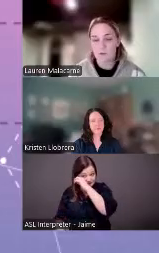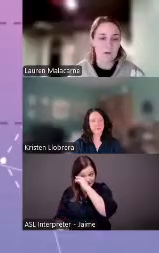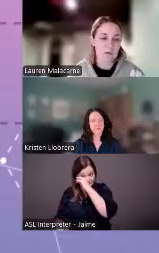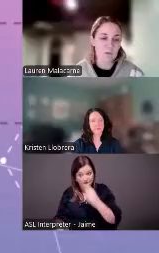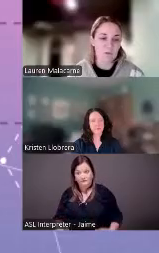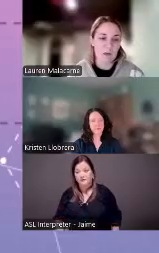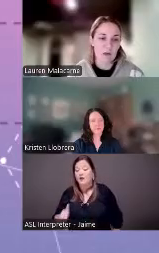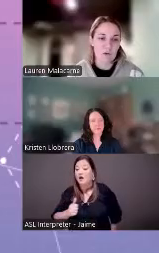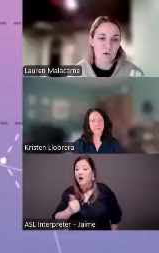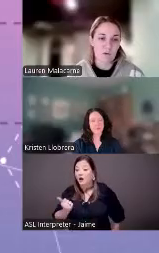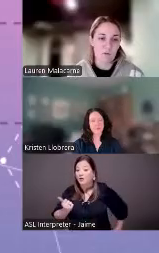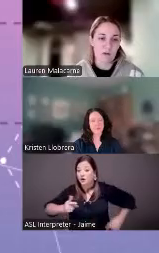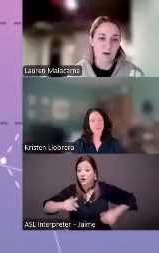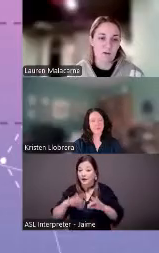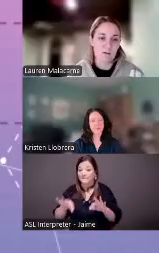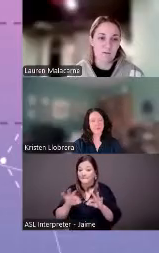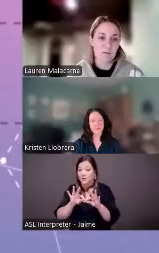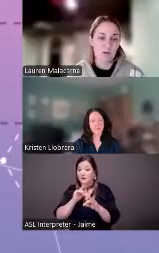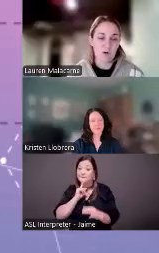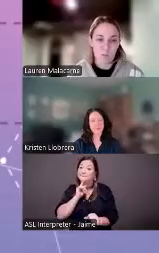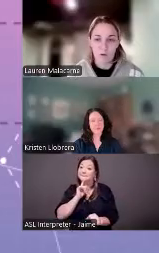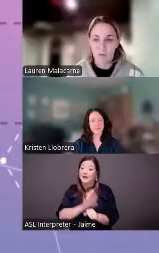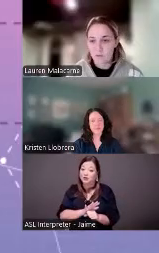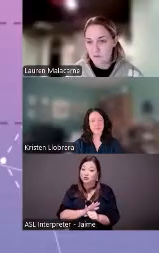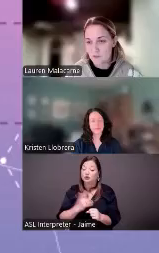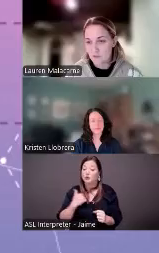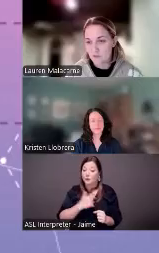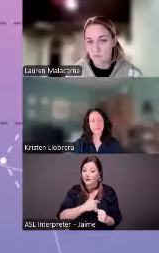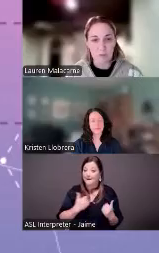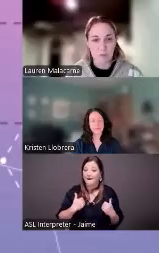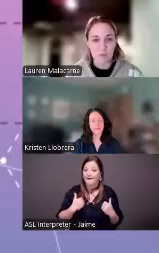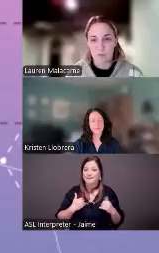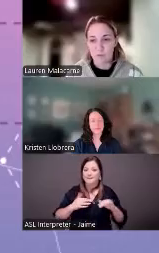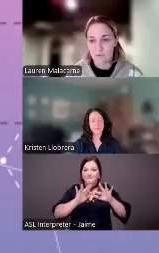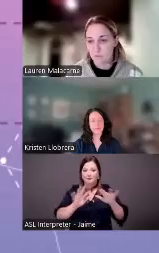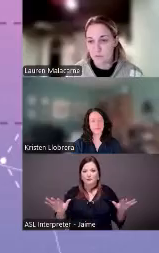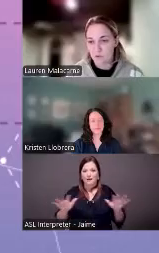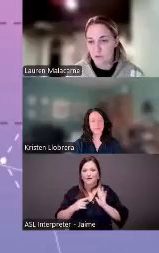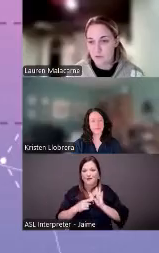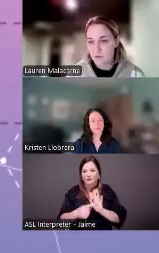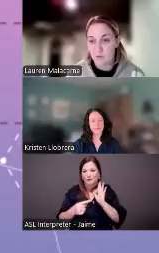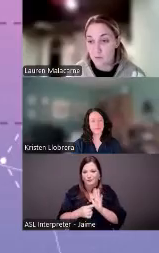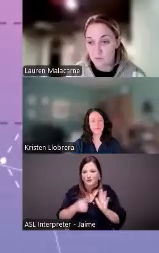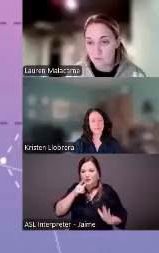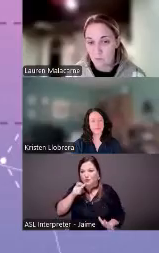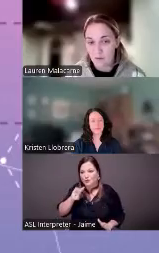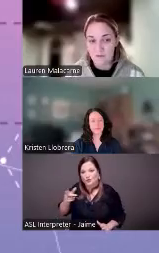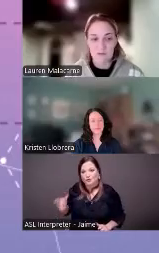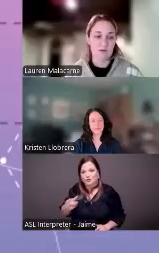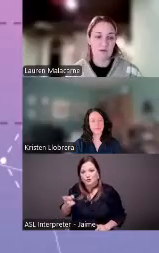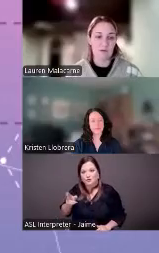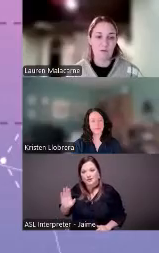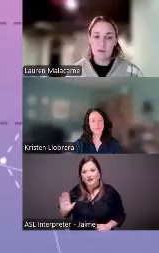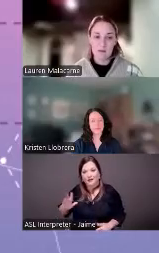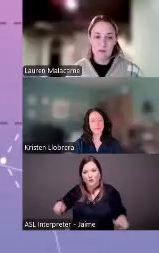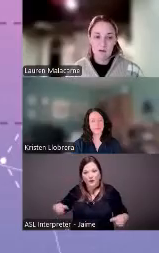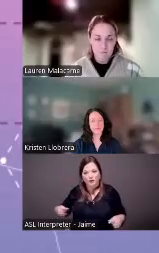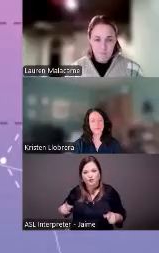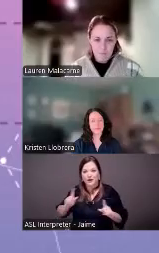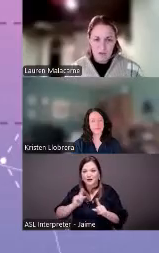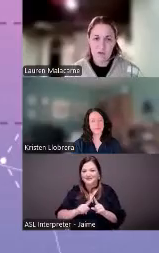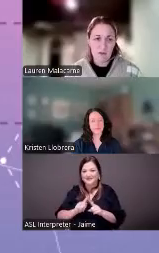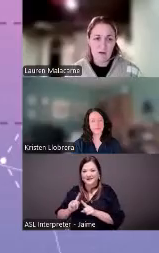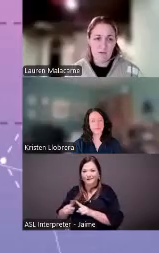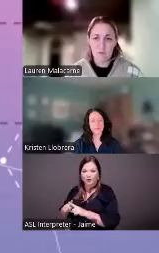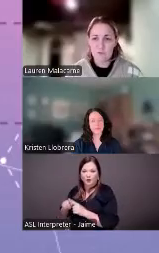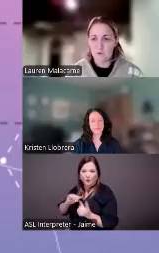important to us was making sure that we had, broad representation of people who use their wheelchairs in a number of different ways. And so